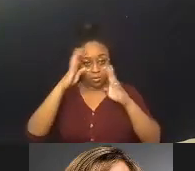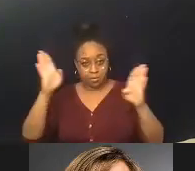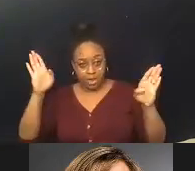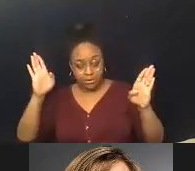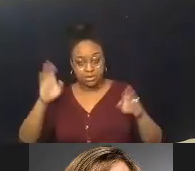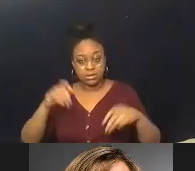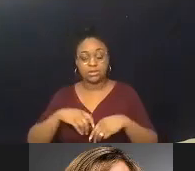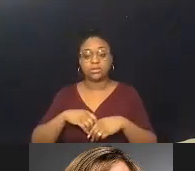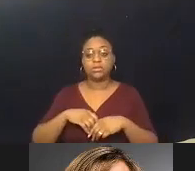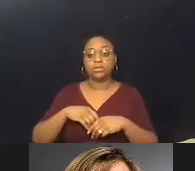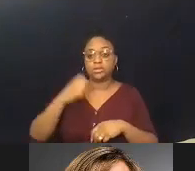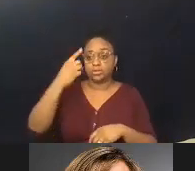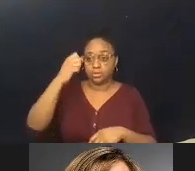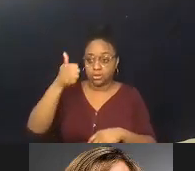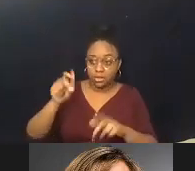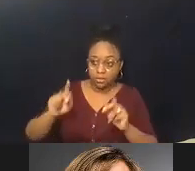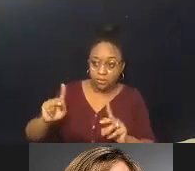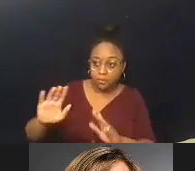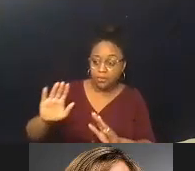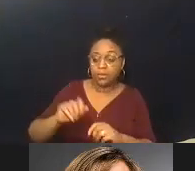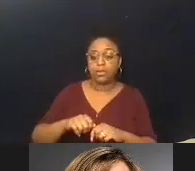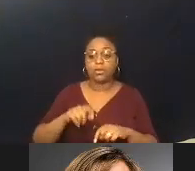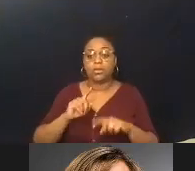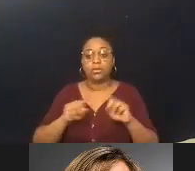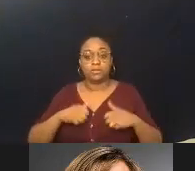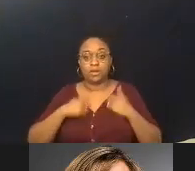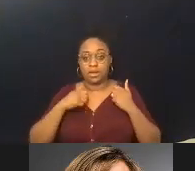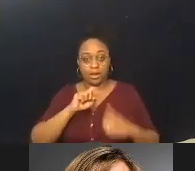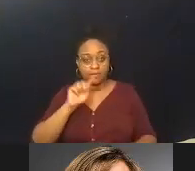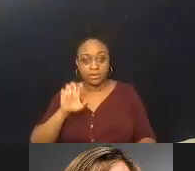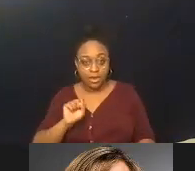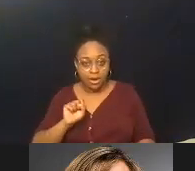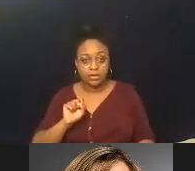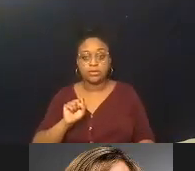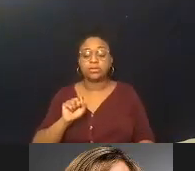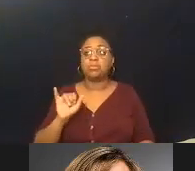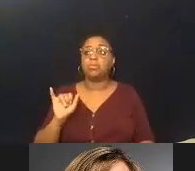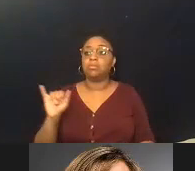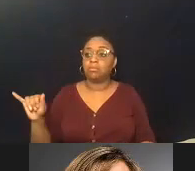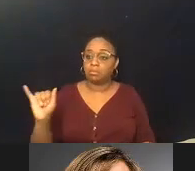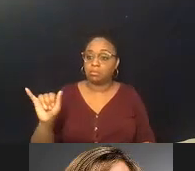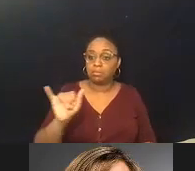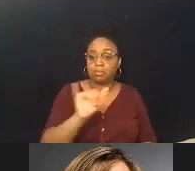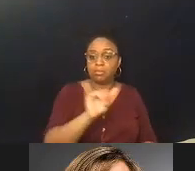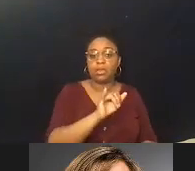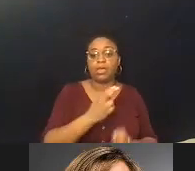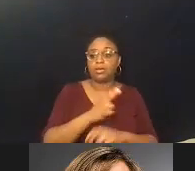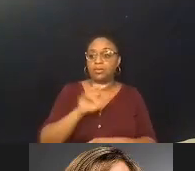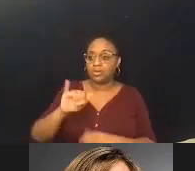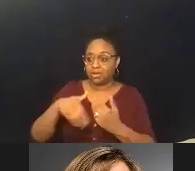the different lifestyles that there are in the world, and to use that towards working towards something.